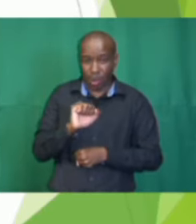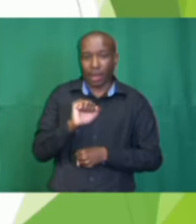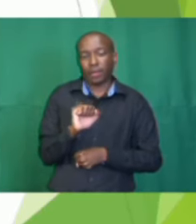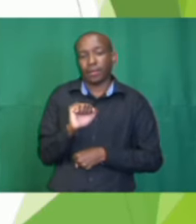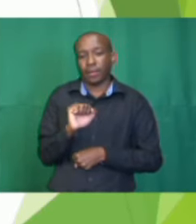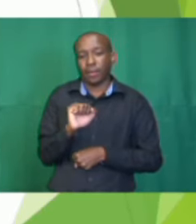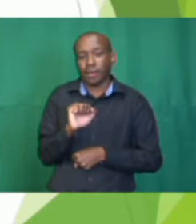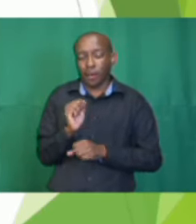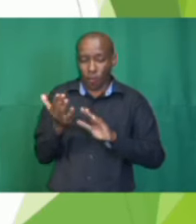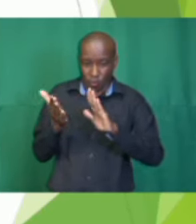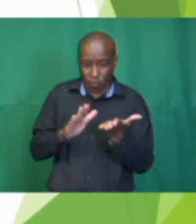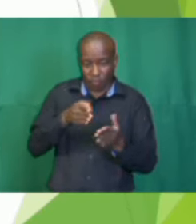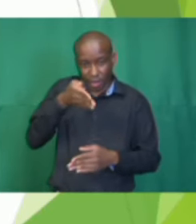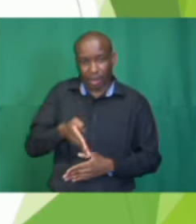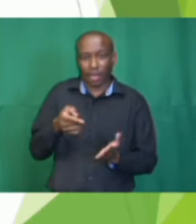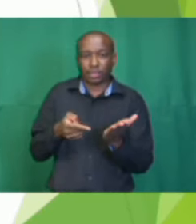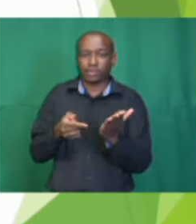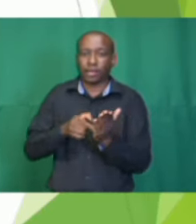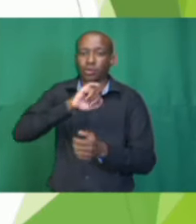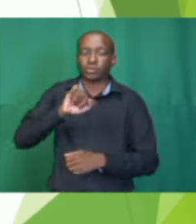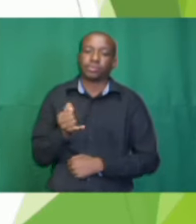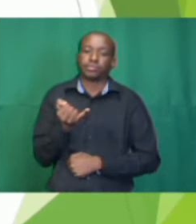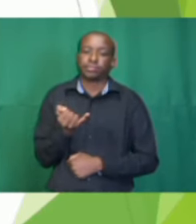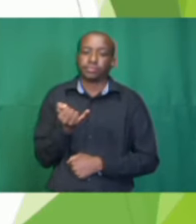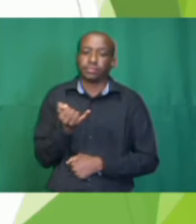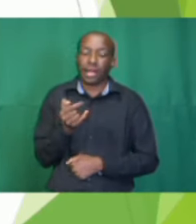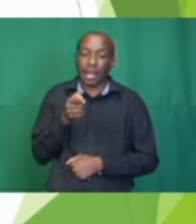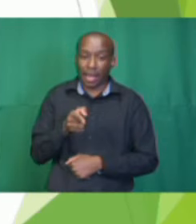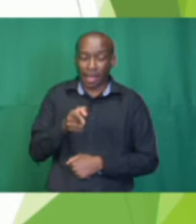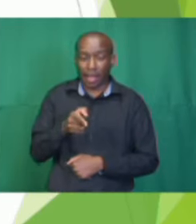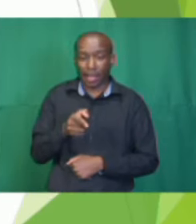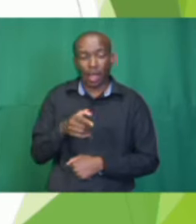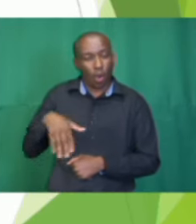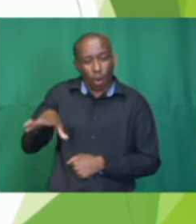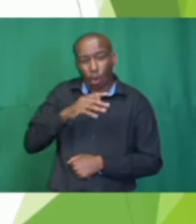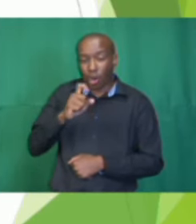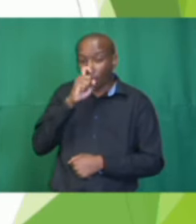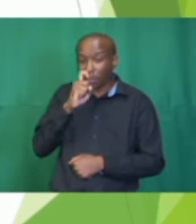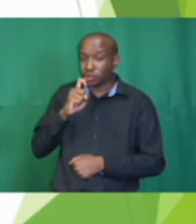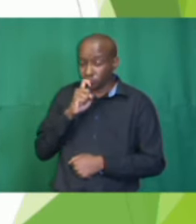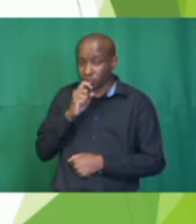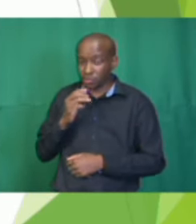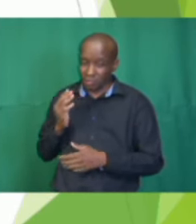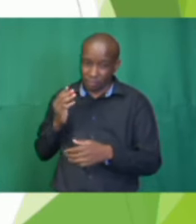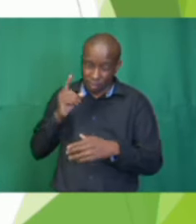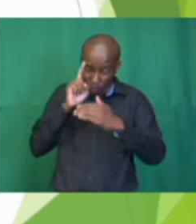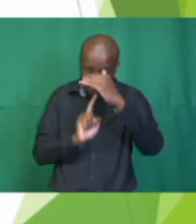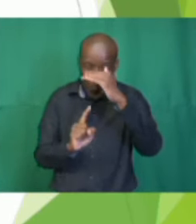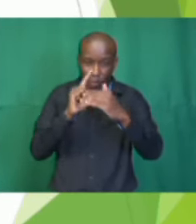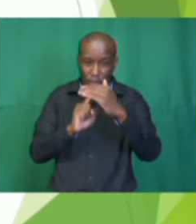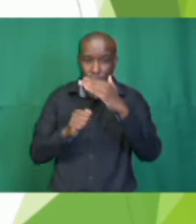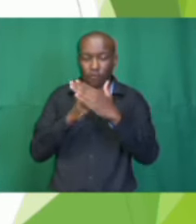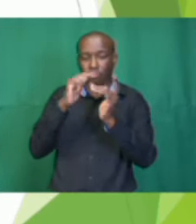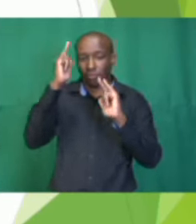of Jesus Christ. So he goes there for Passover like all other Jews, but we